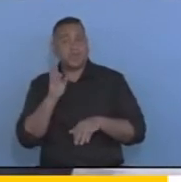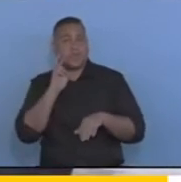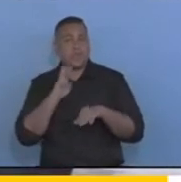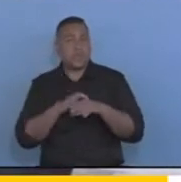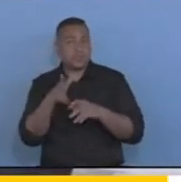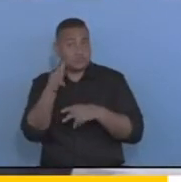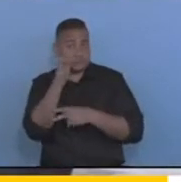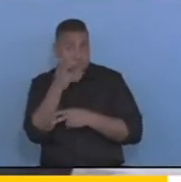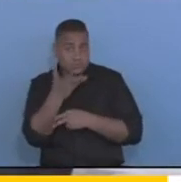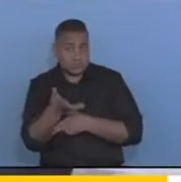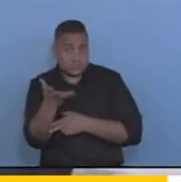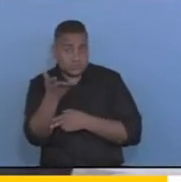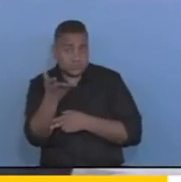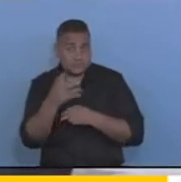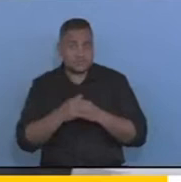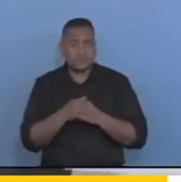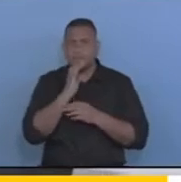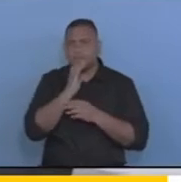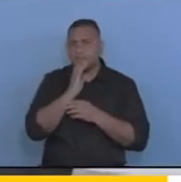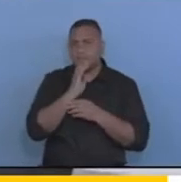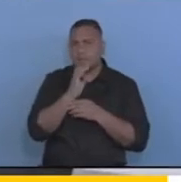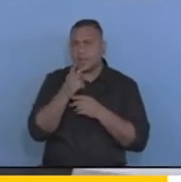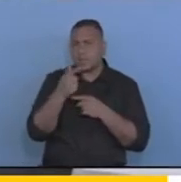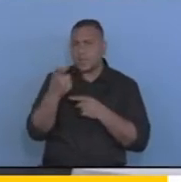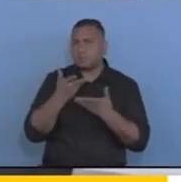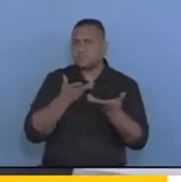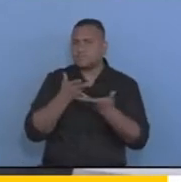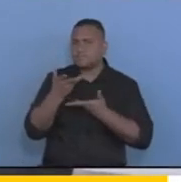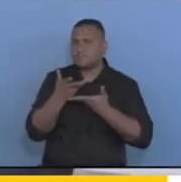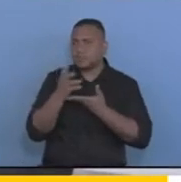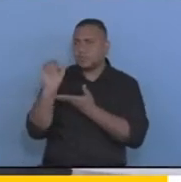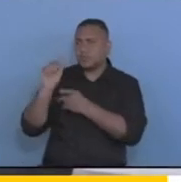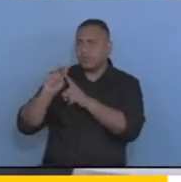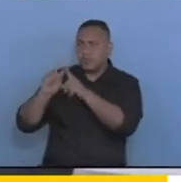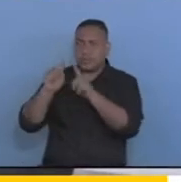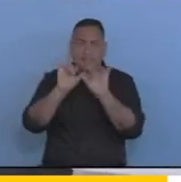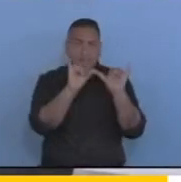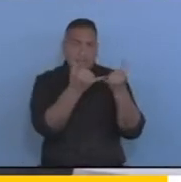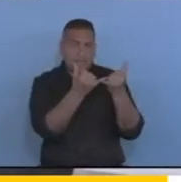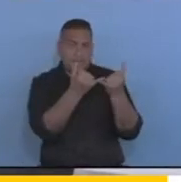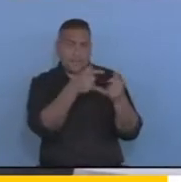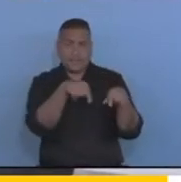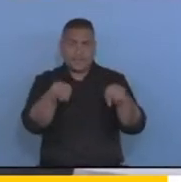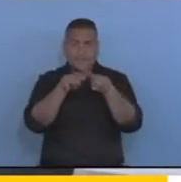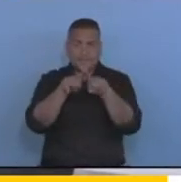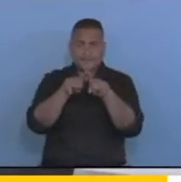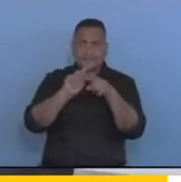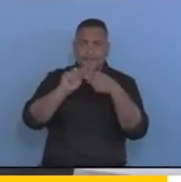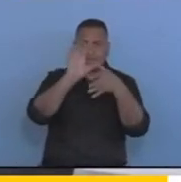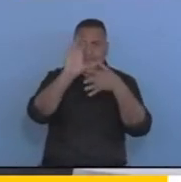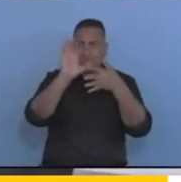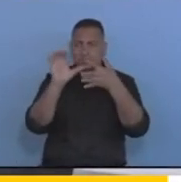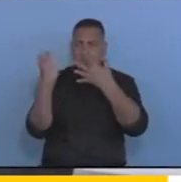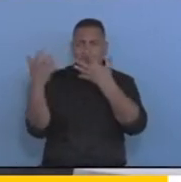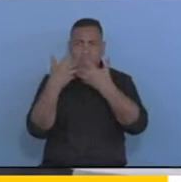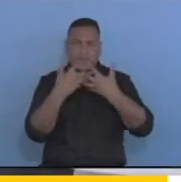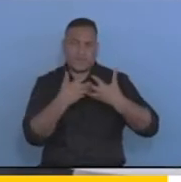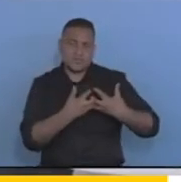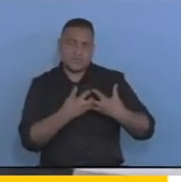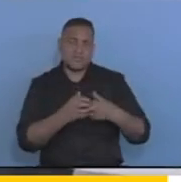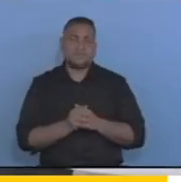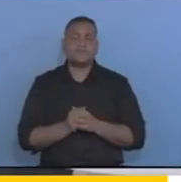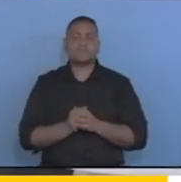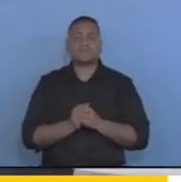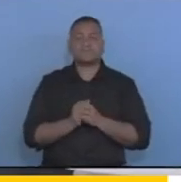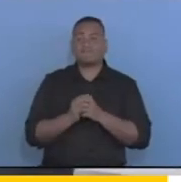industry out there, different sectors. These are the needs, the requirements that you would like to have in a dream ideal world from students. And